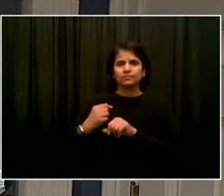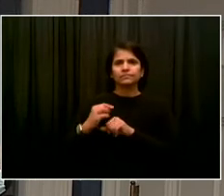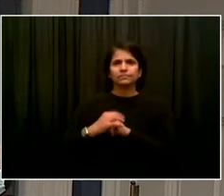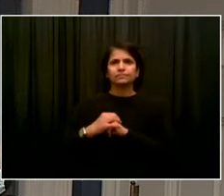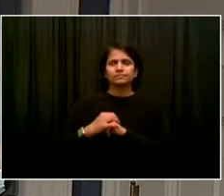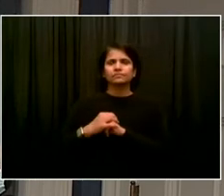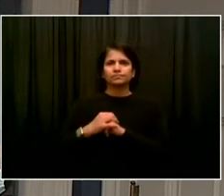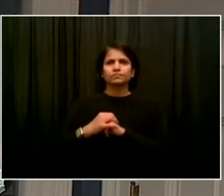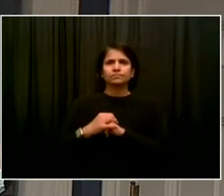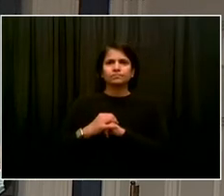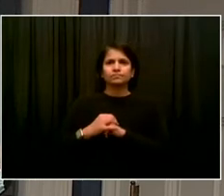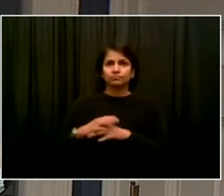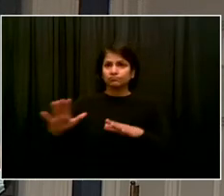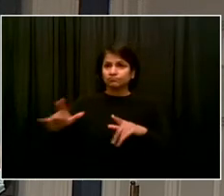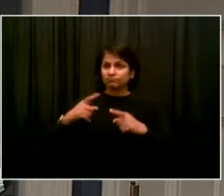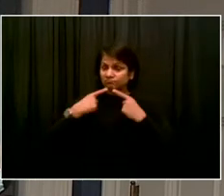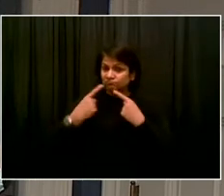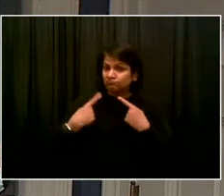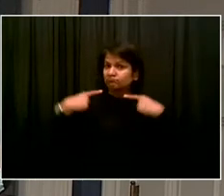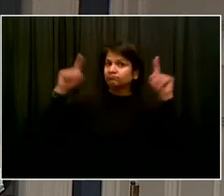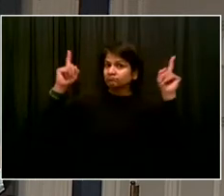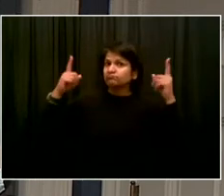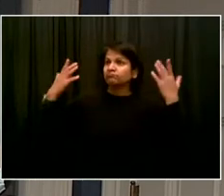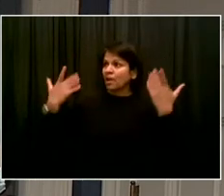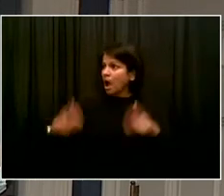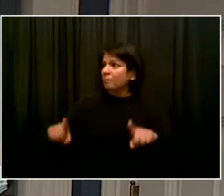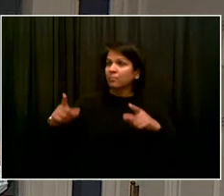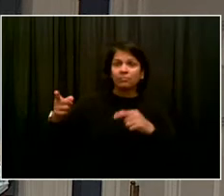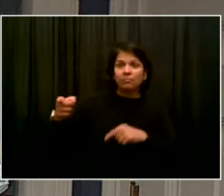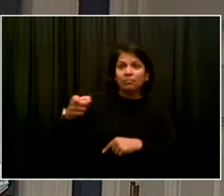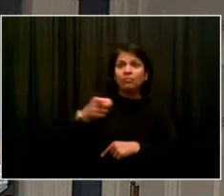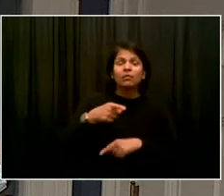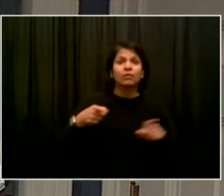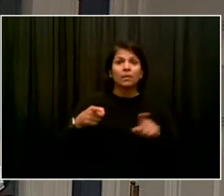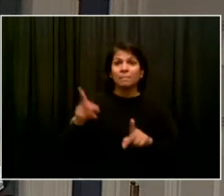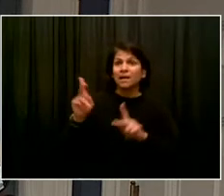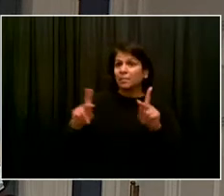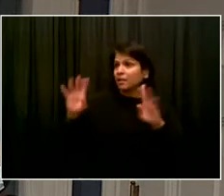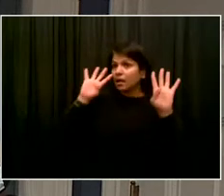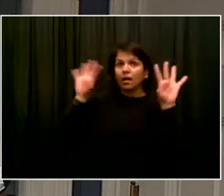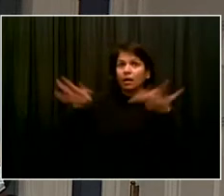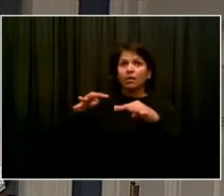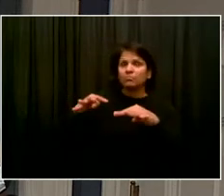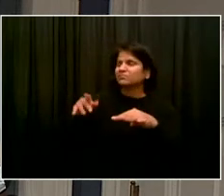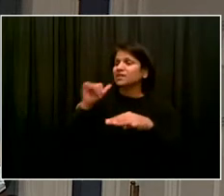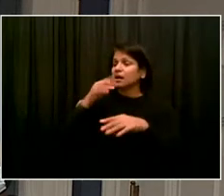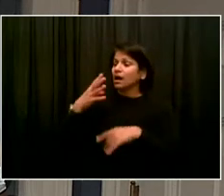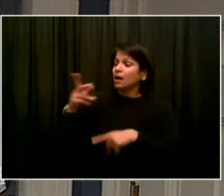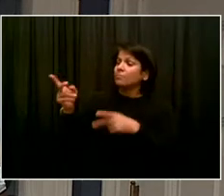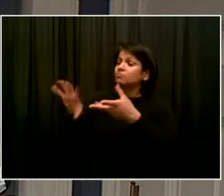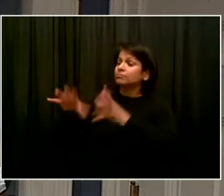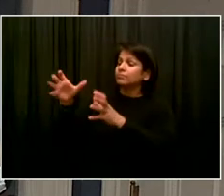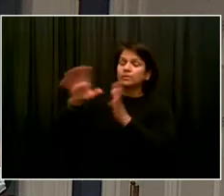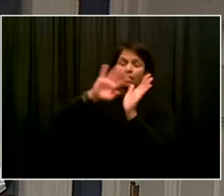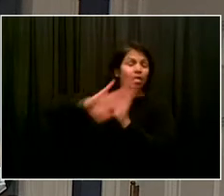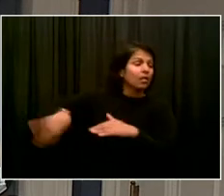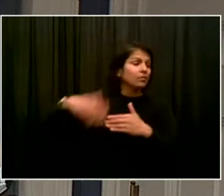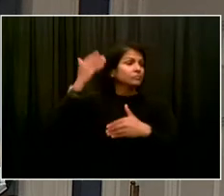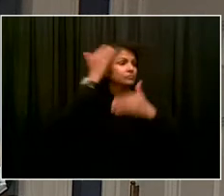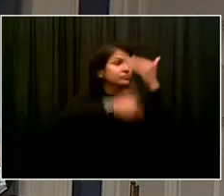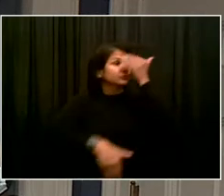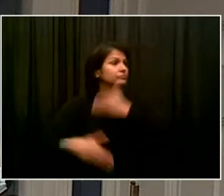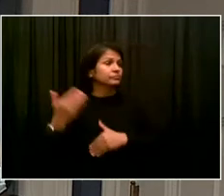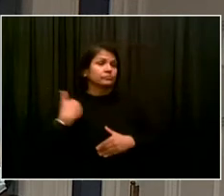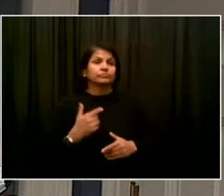enough sort of time taken to pay attention to them. Remember on Juvet this year, yes, sir. And there have been